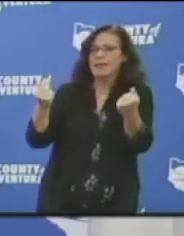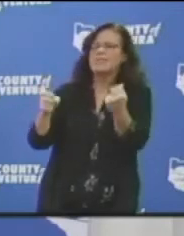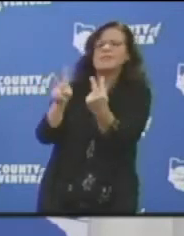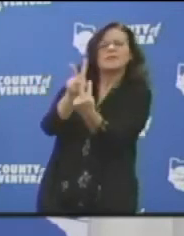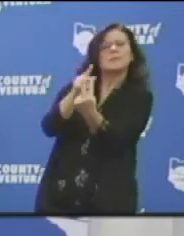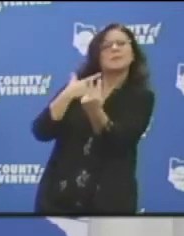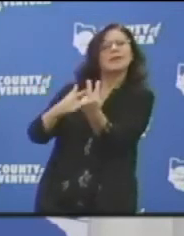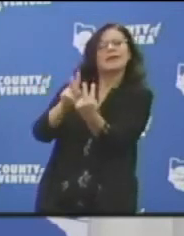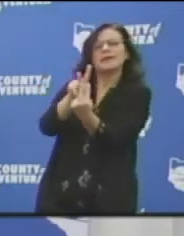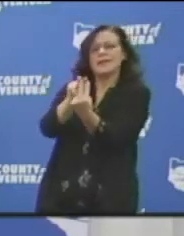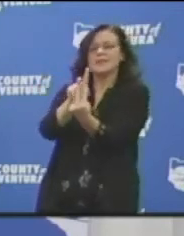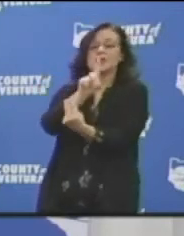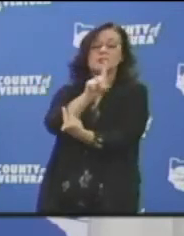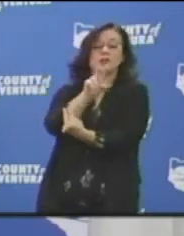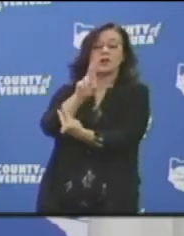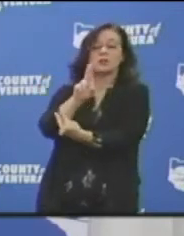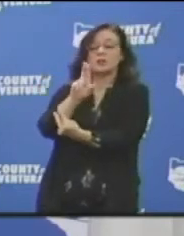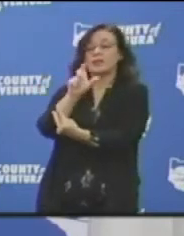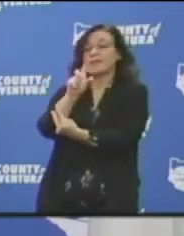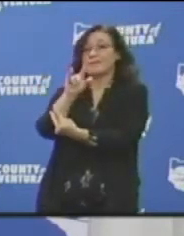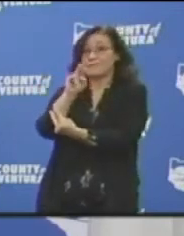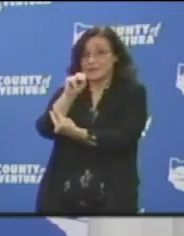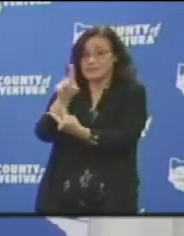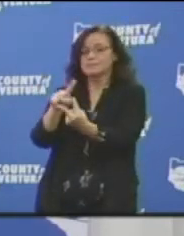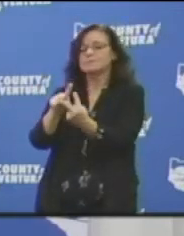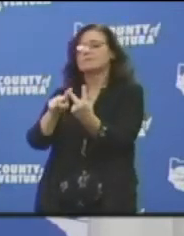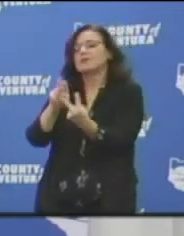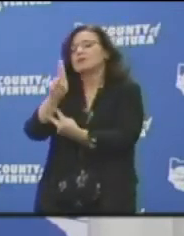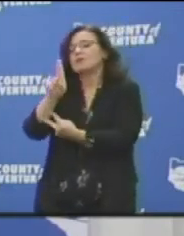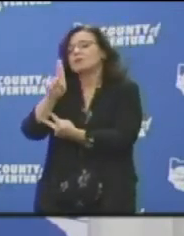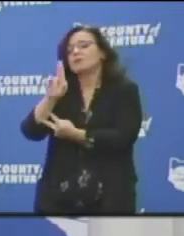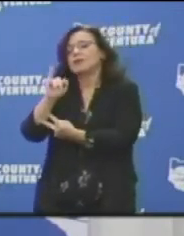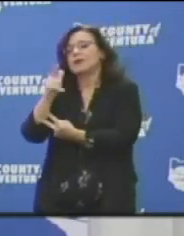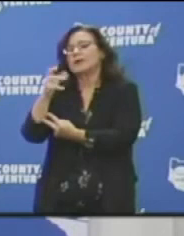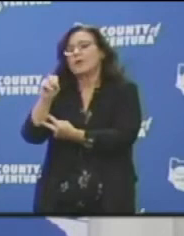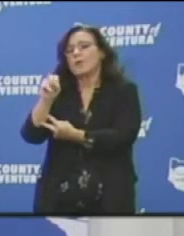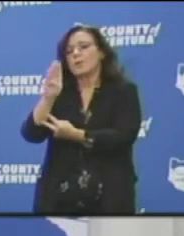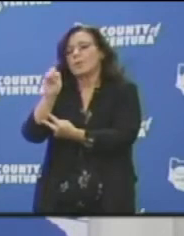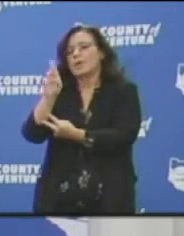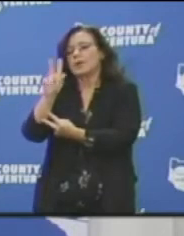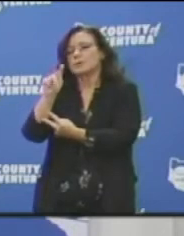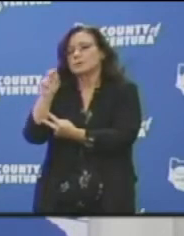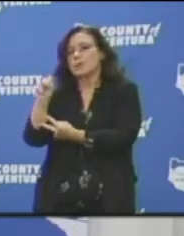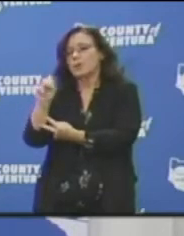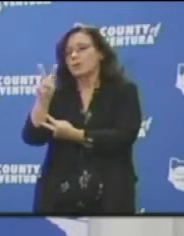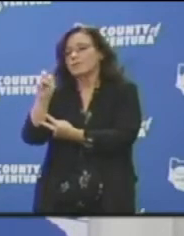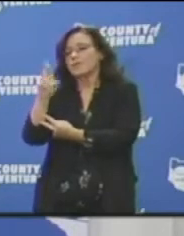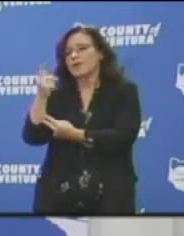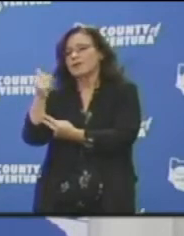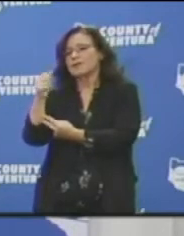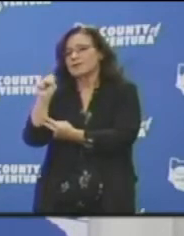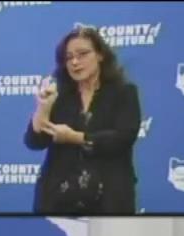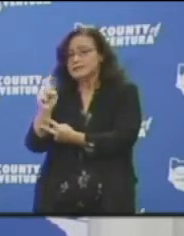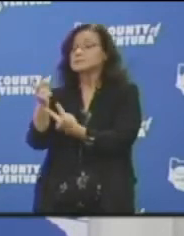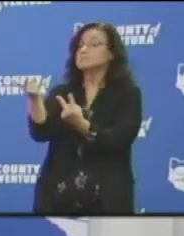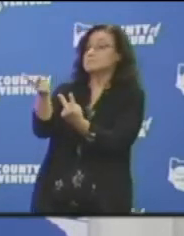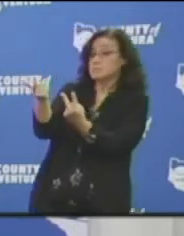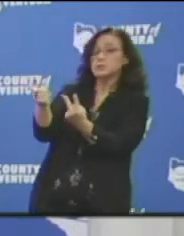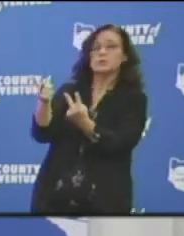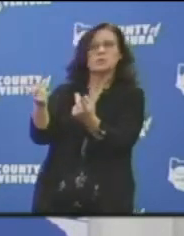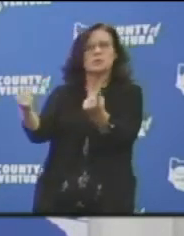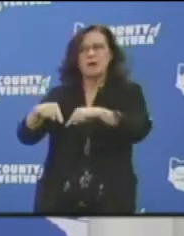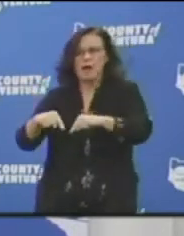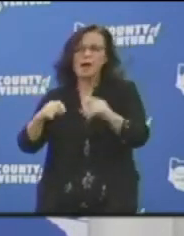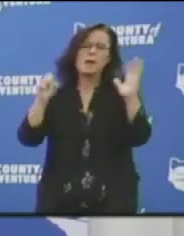Levin here and Rigoberto Vargas to give us up-to-date information on what we need to do to best